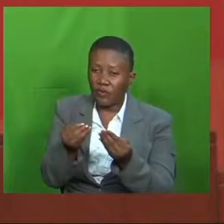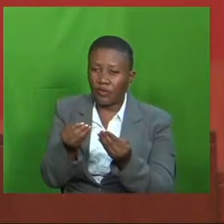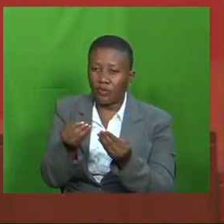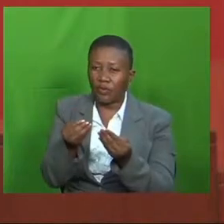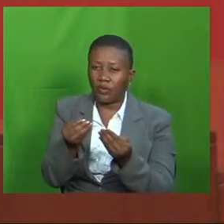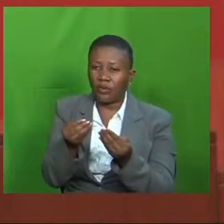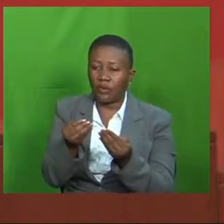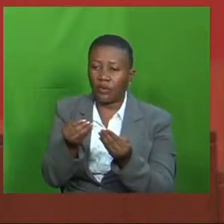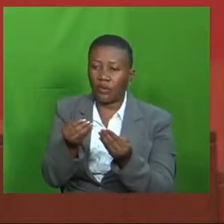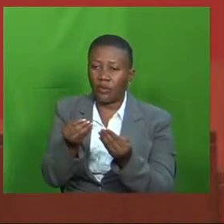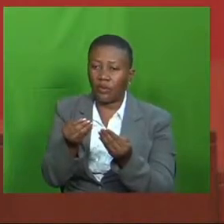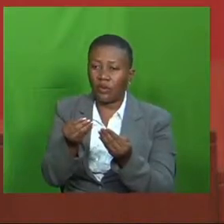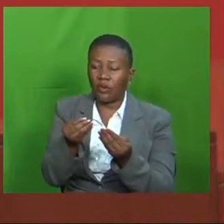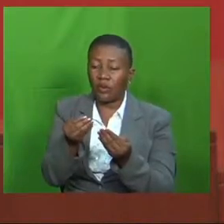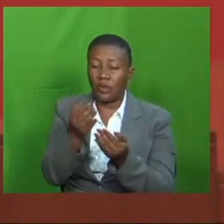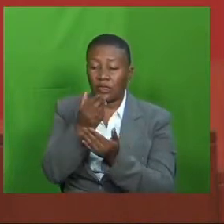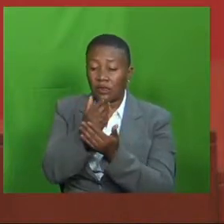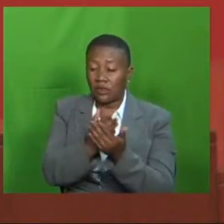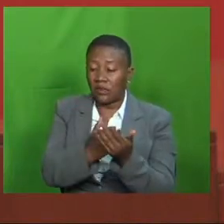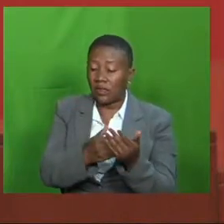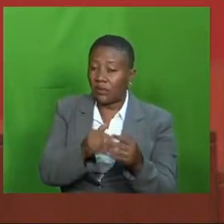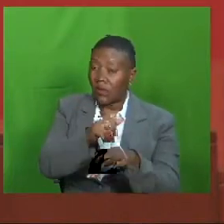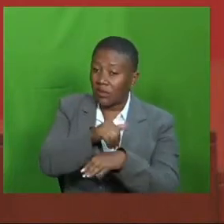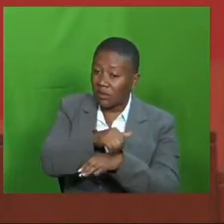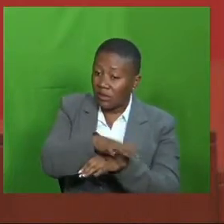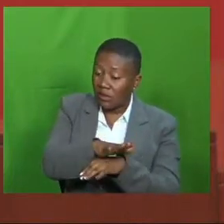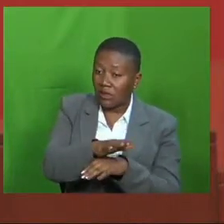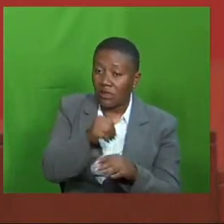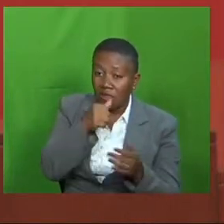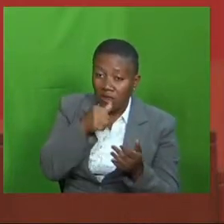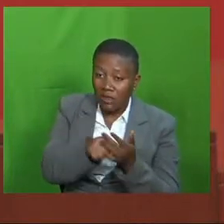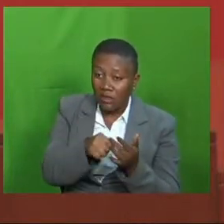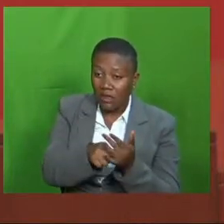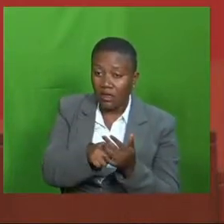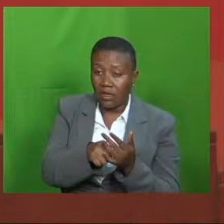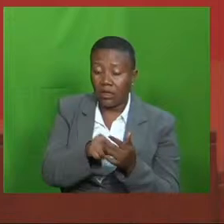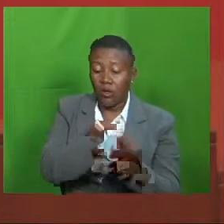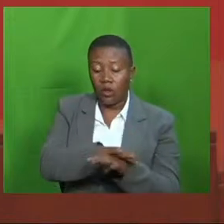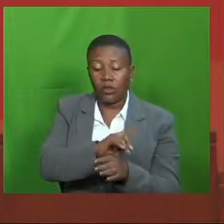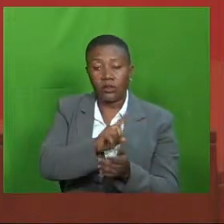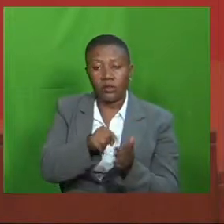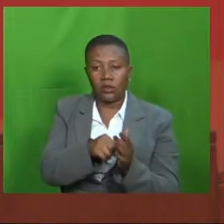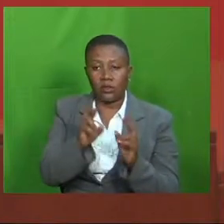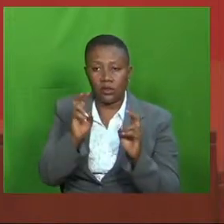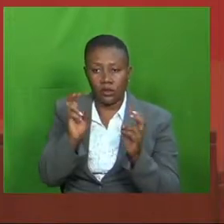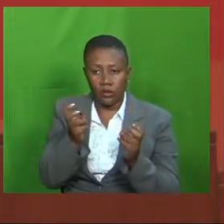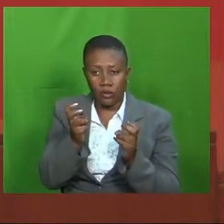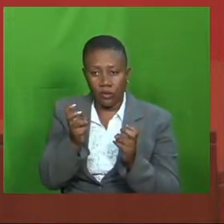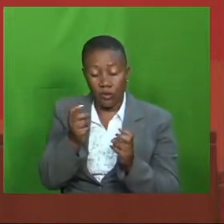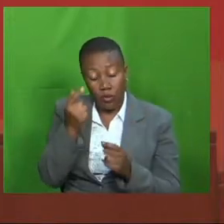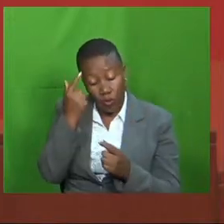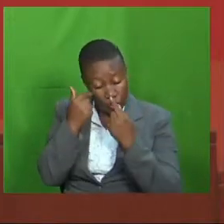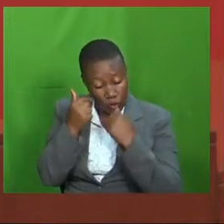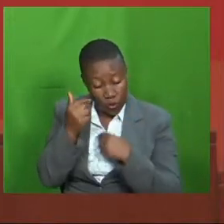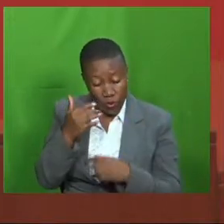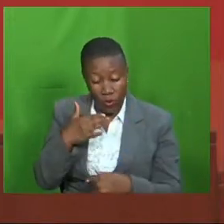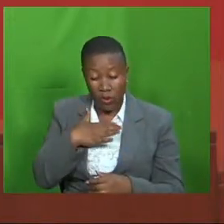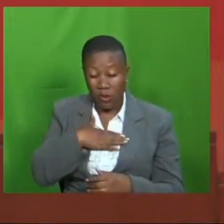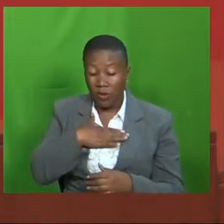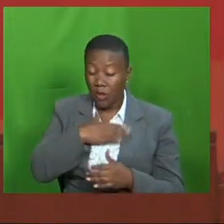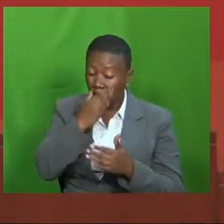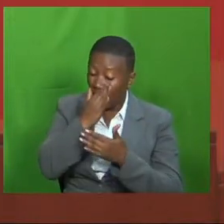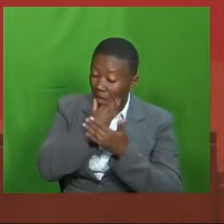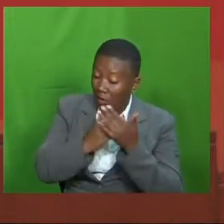referral notes on this issue. It's my humble view